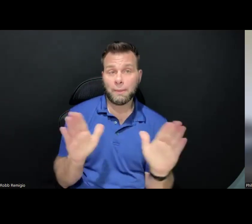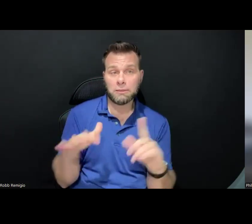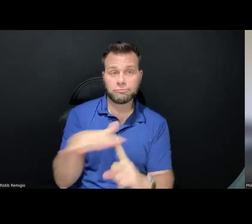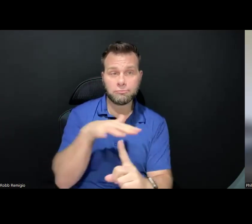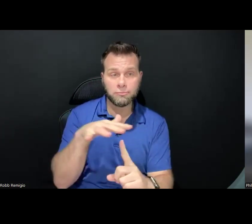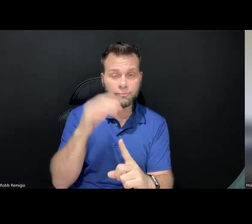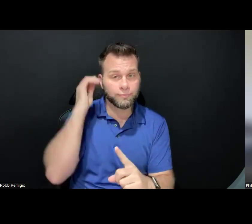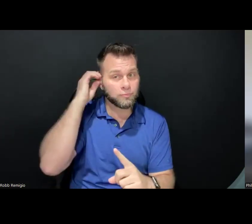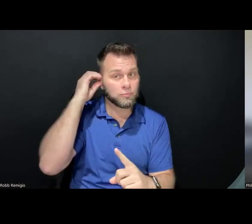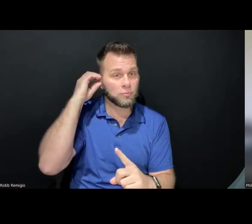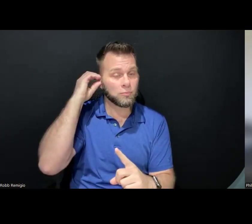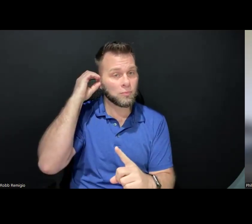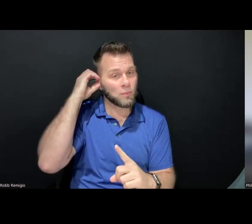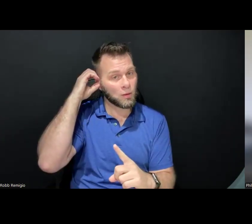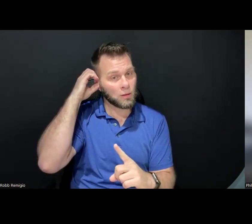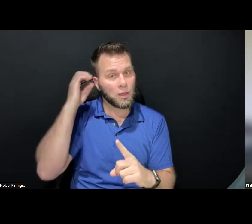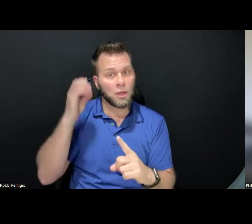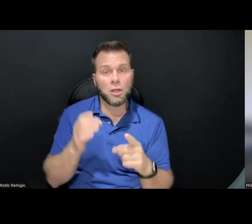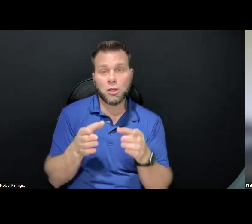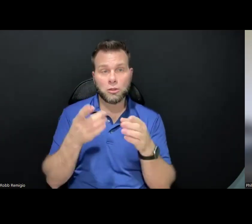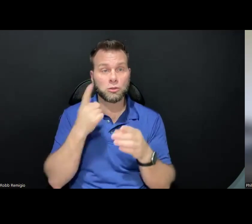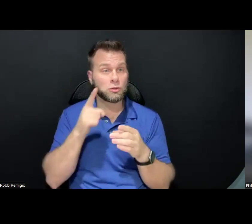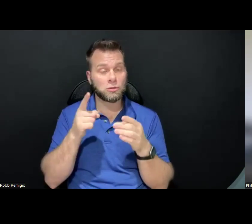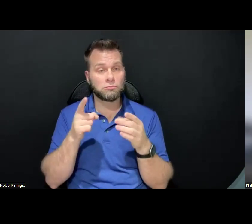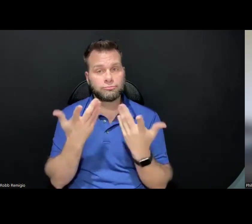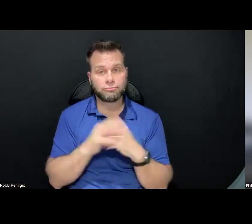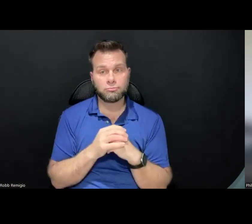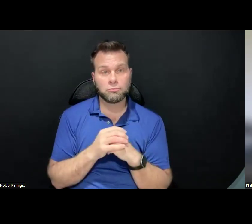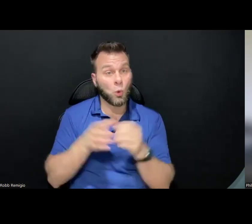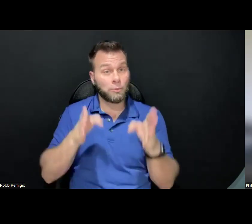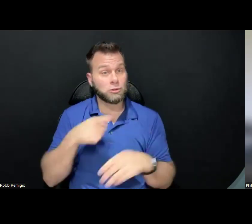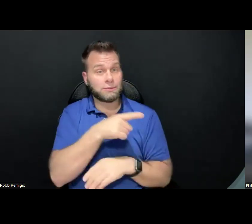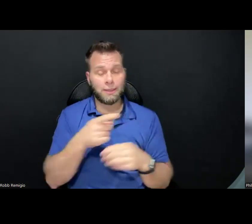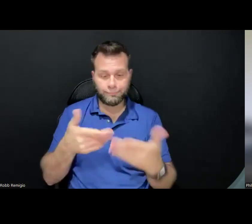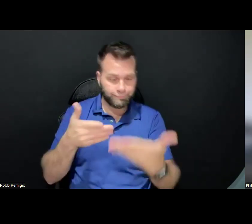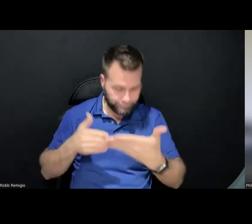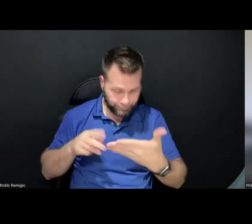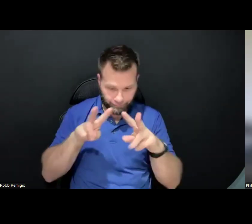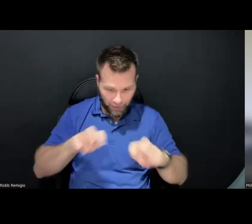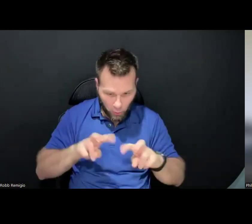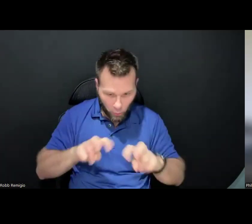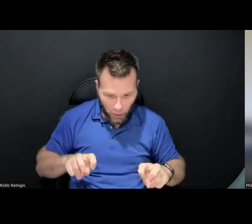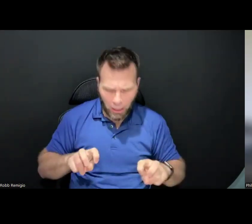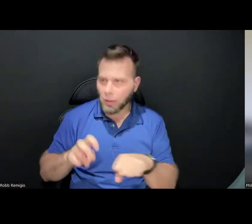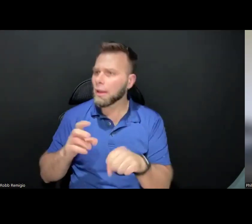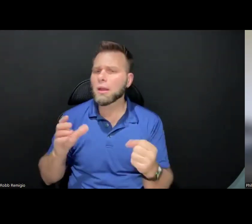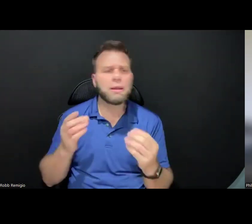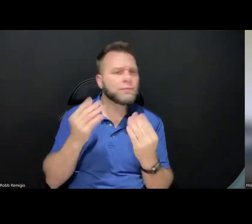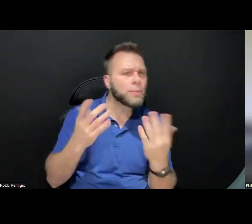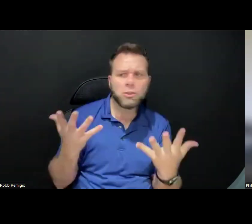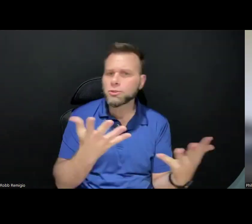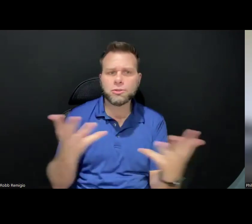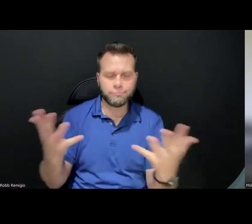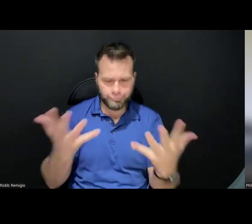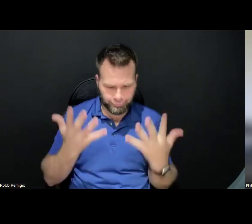so that they have some sense that you can evaluate what you're seeing and what is out there for information and figure out where you best